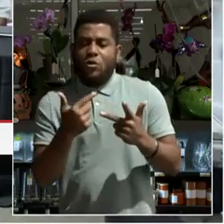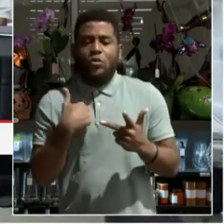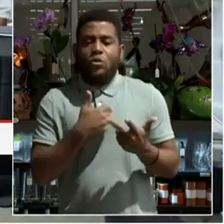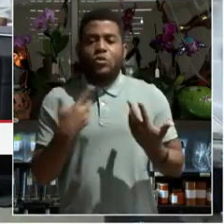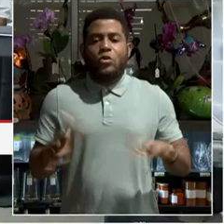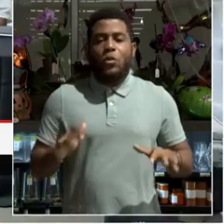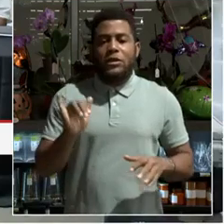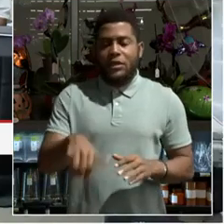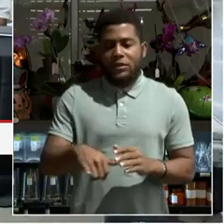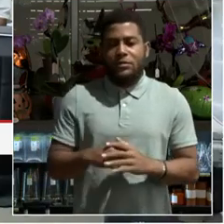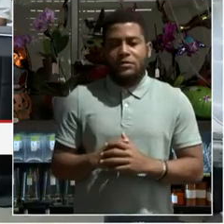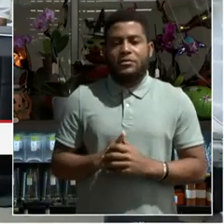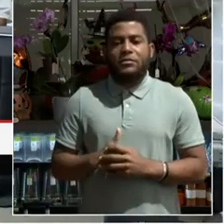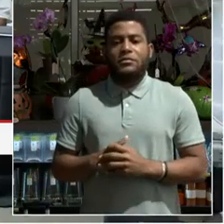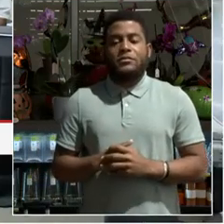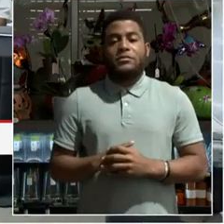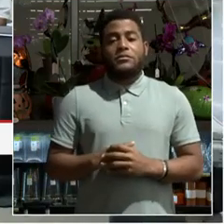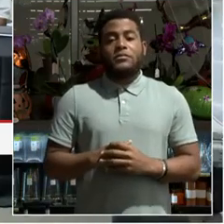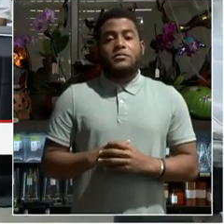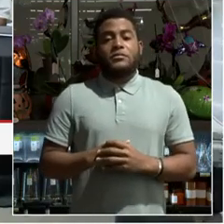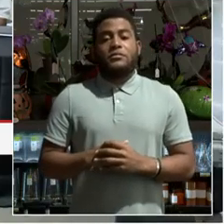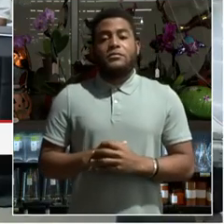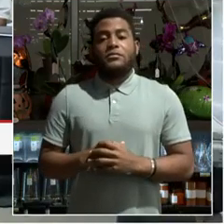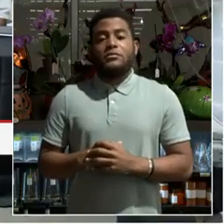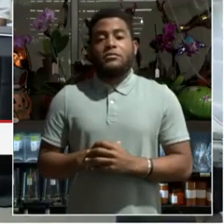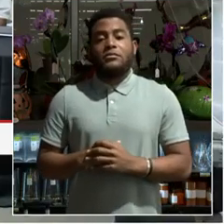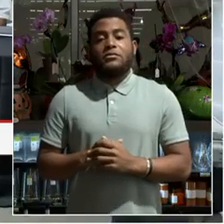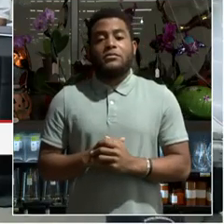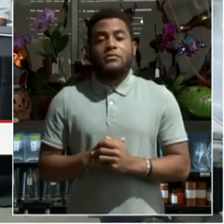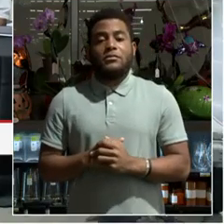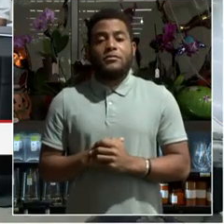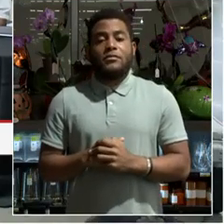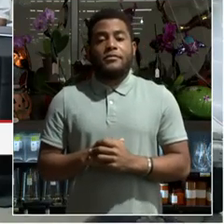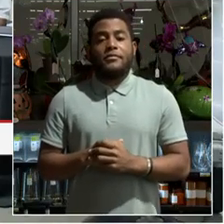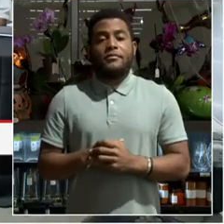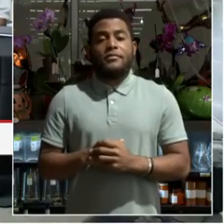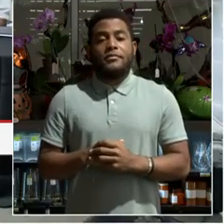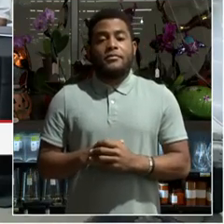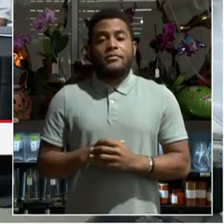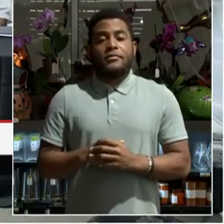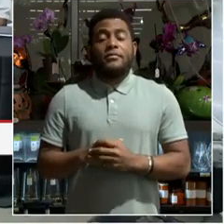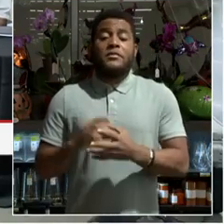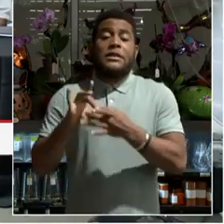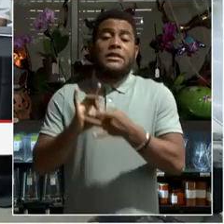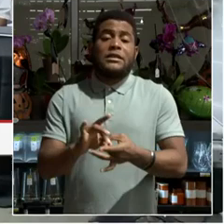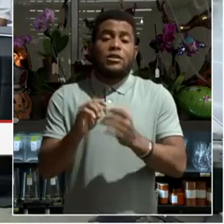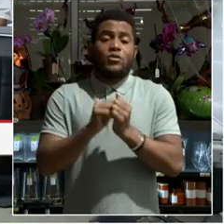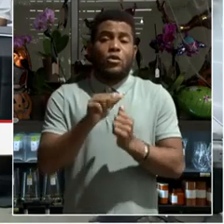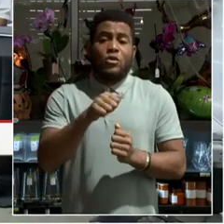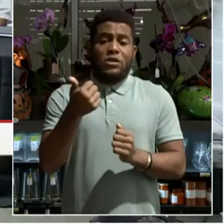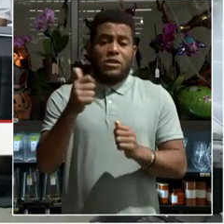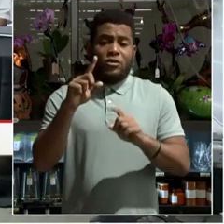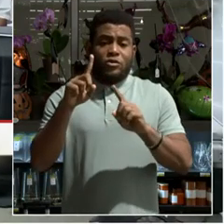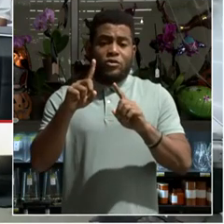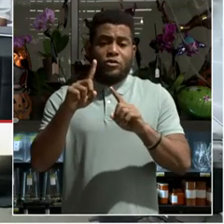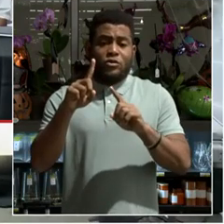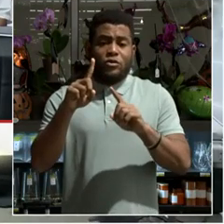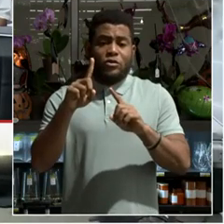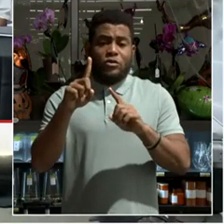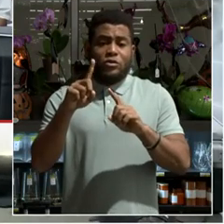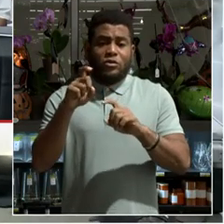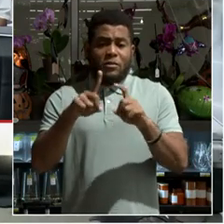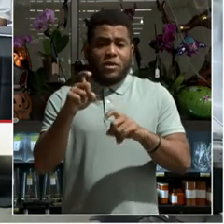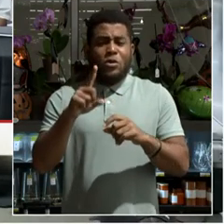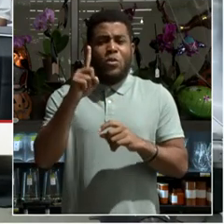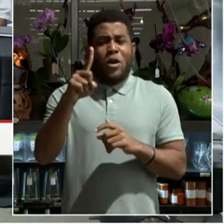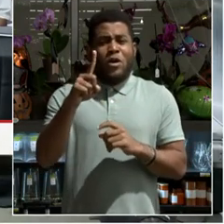And Mayor, on a related but slightly off-topic question, one organization in the city